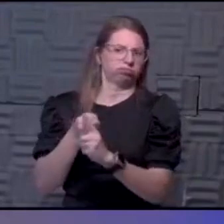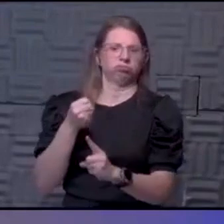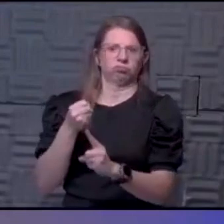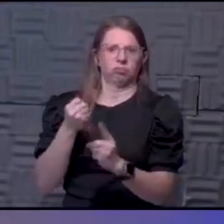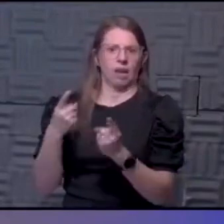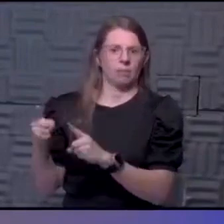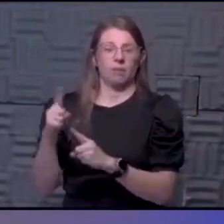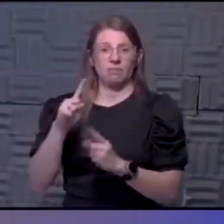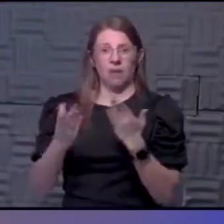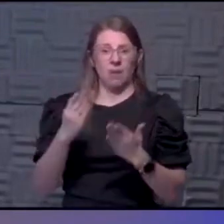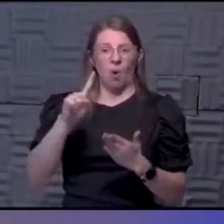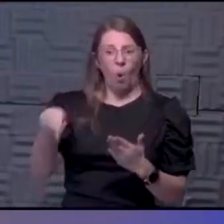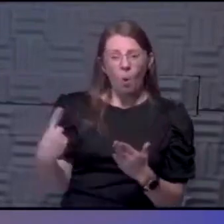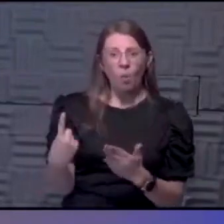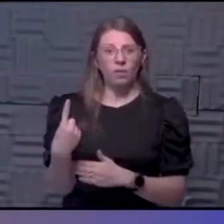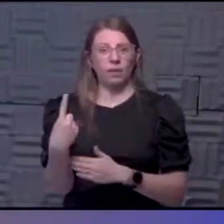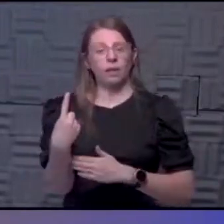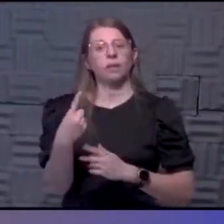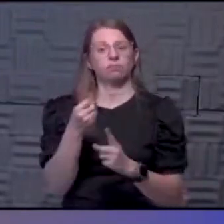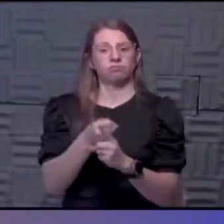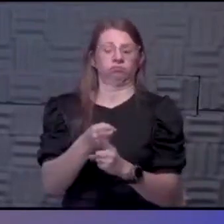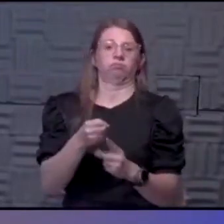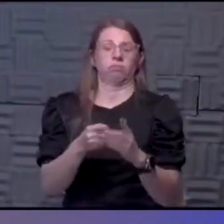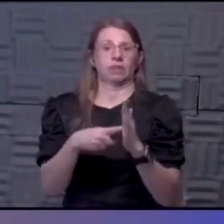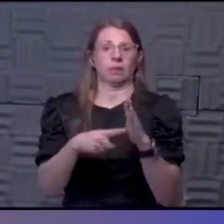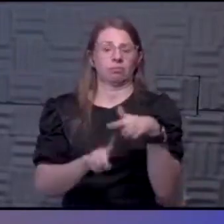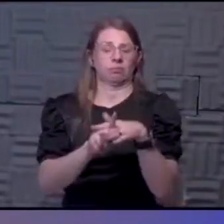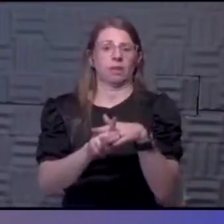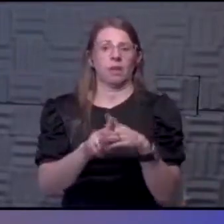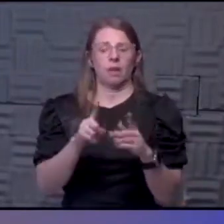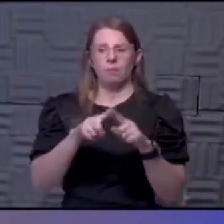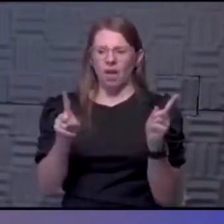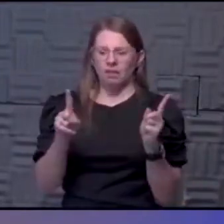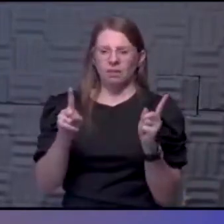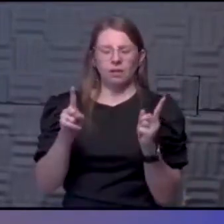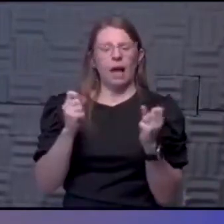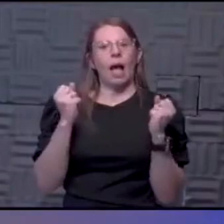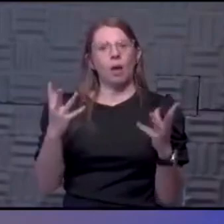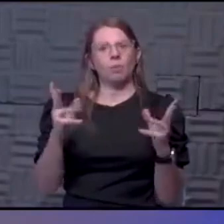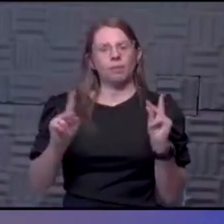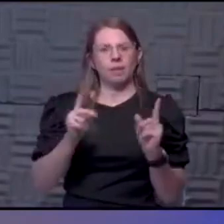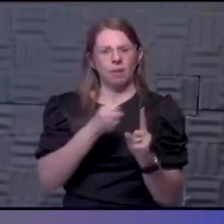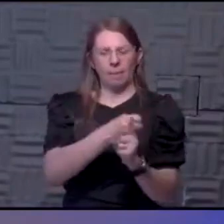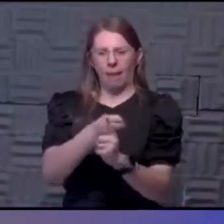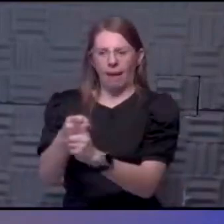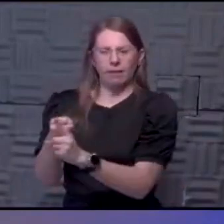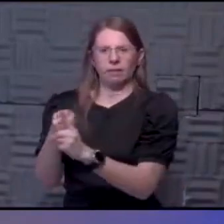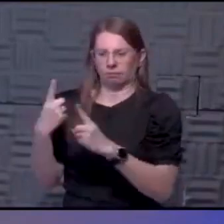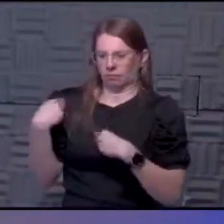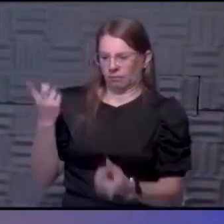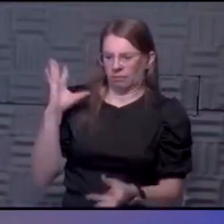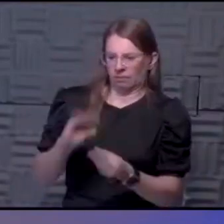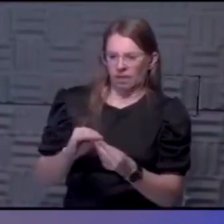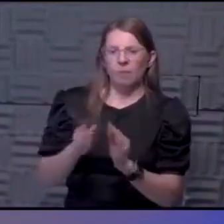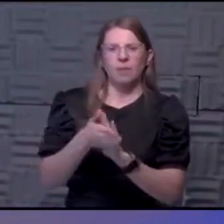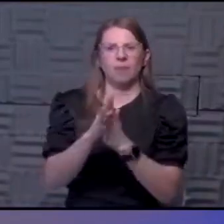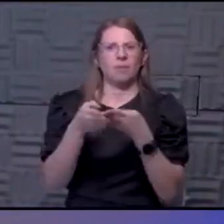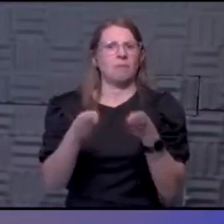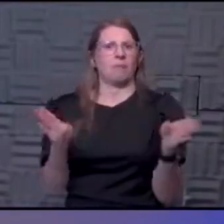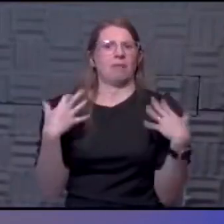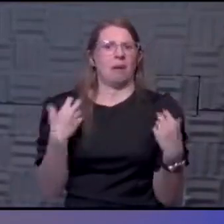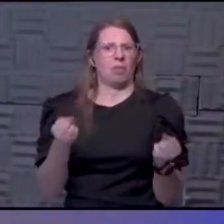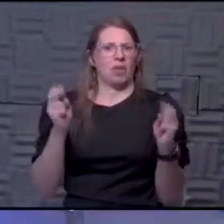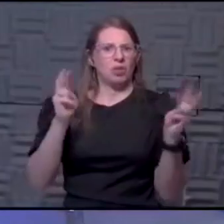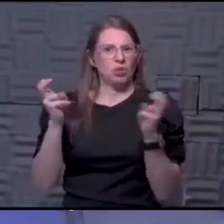and taste will recover, but not for all. And when you think about how many people have been impacted, it makes it a huge, public health issue going